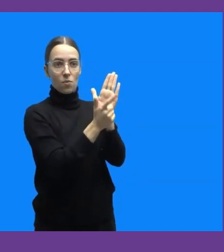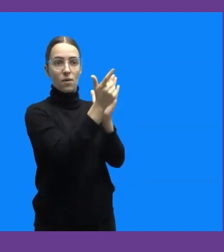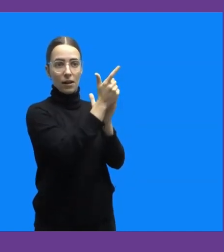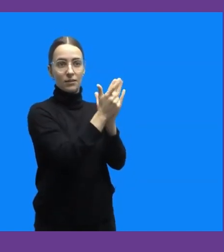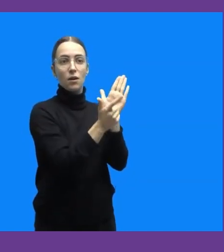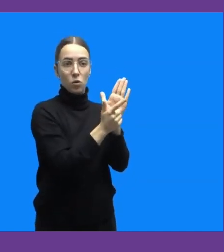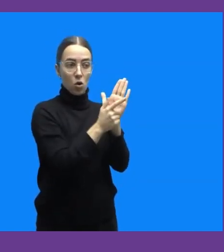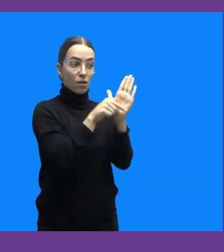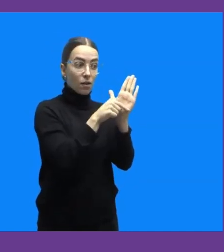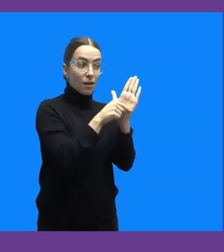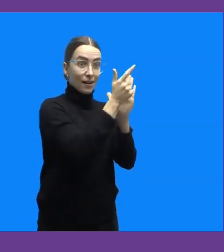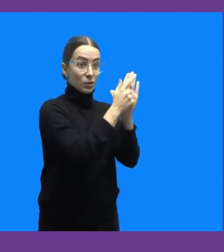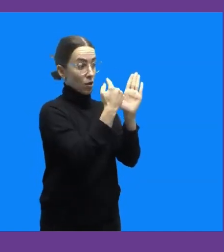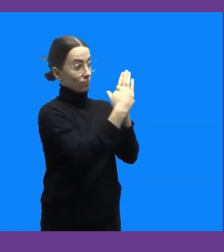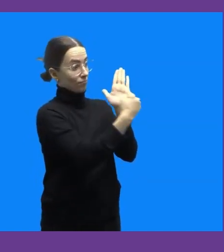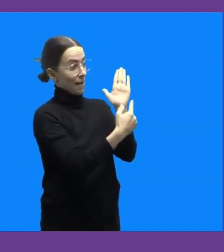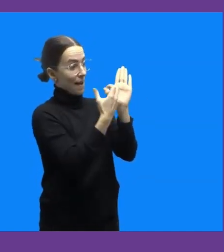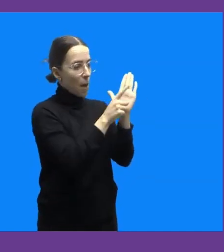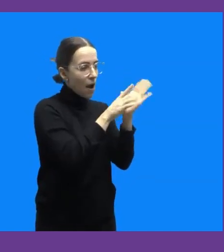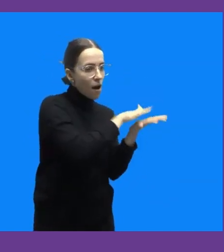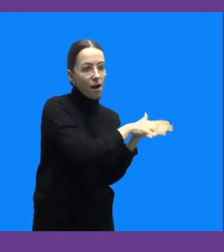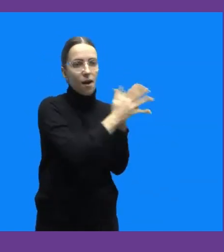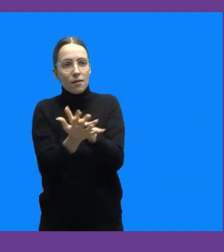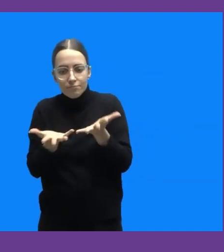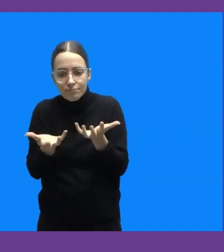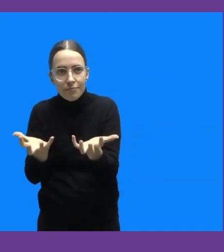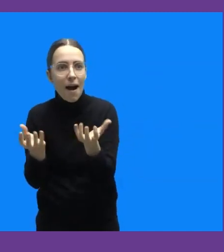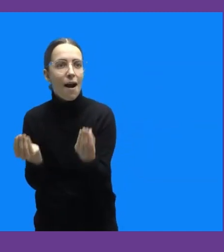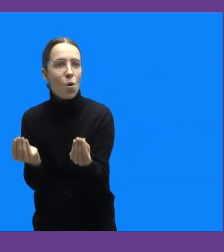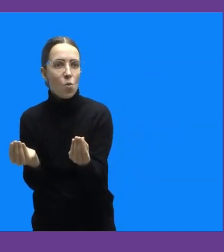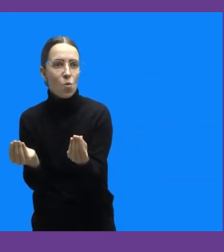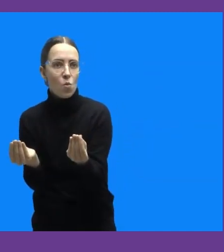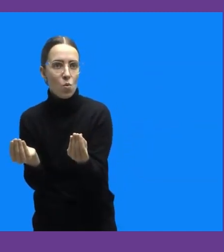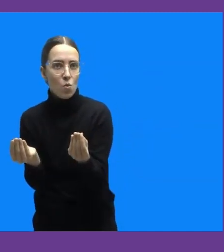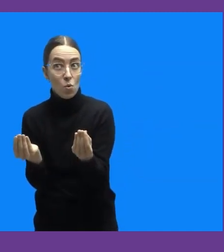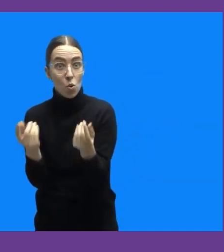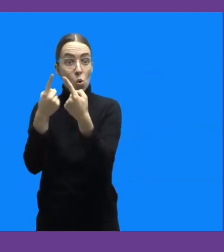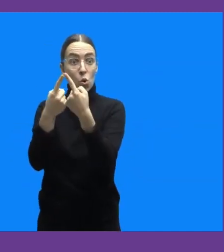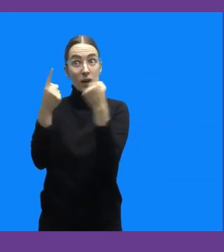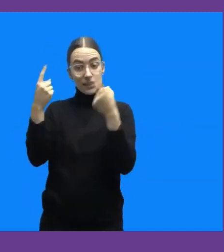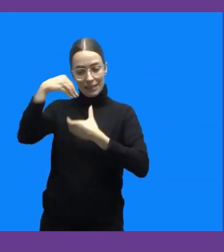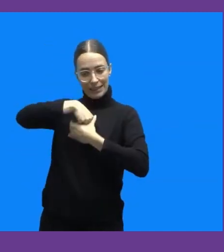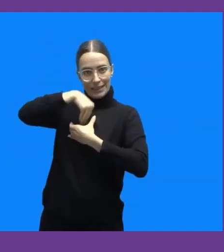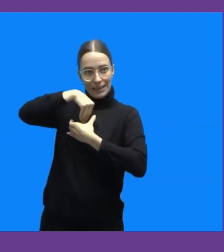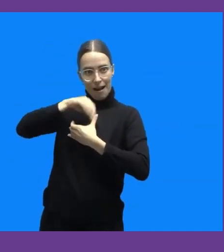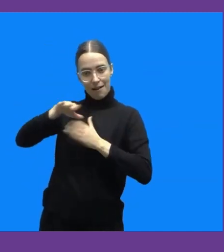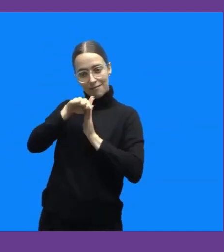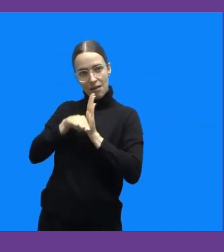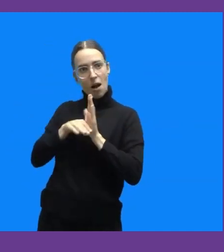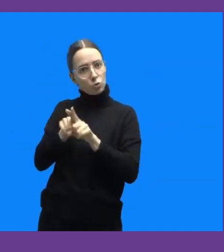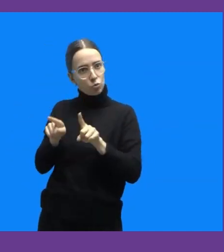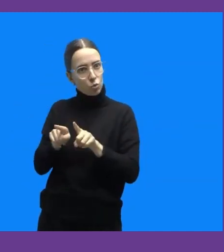the universities are the practitioners. So they're very much intertwined, the whole three